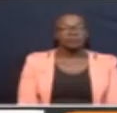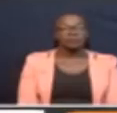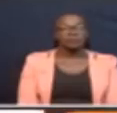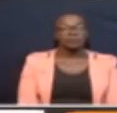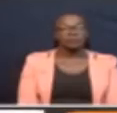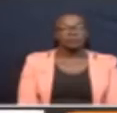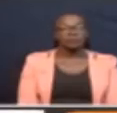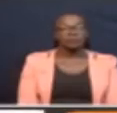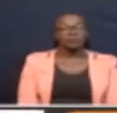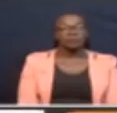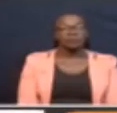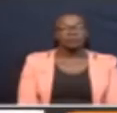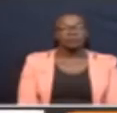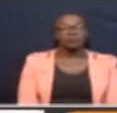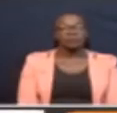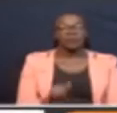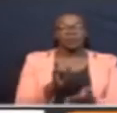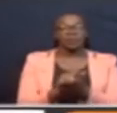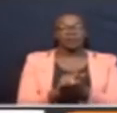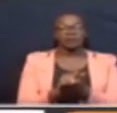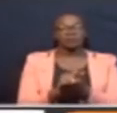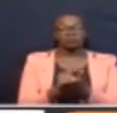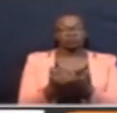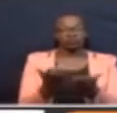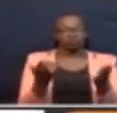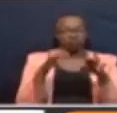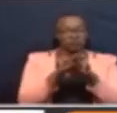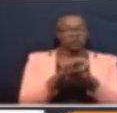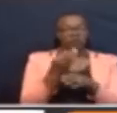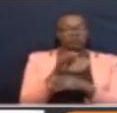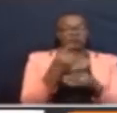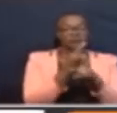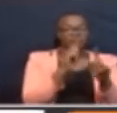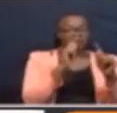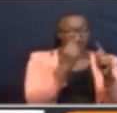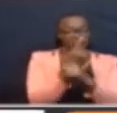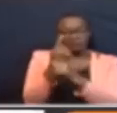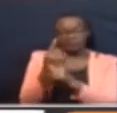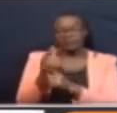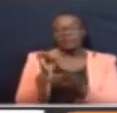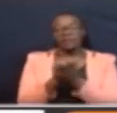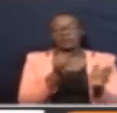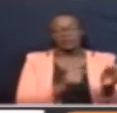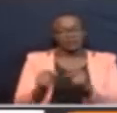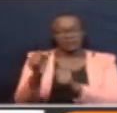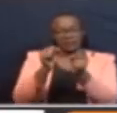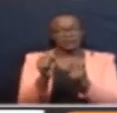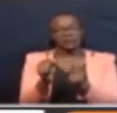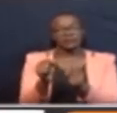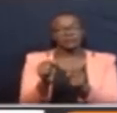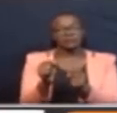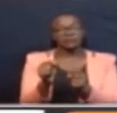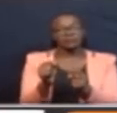The rationalization of the brands that we represent is exactly our strategy. Al